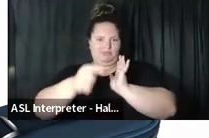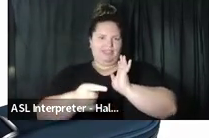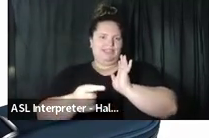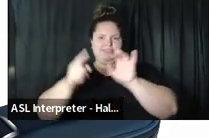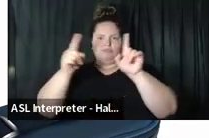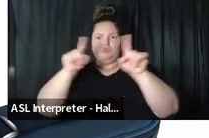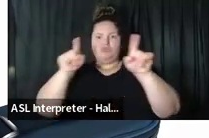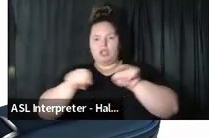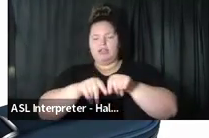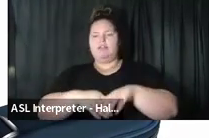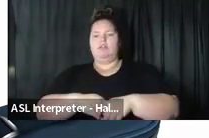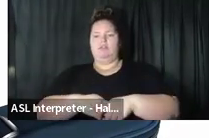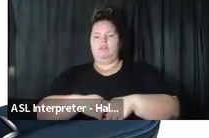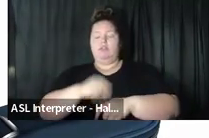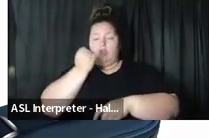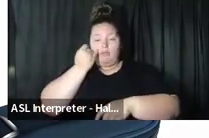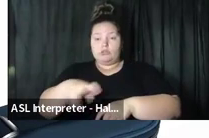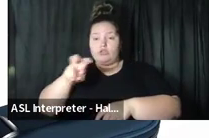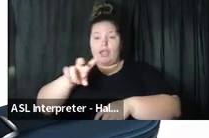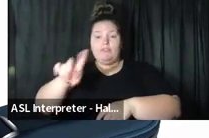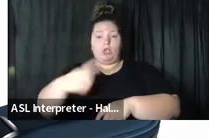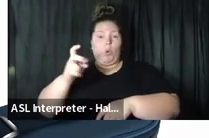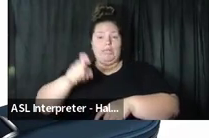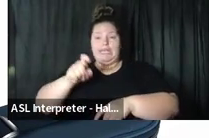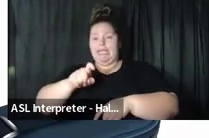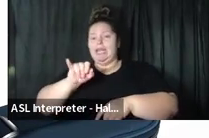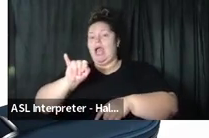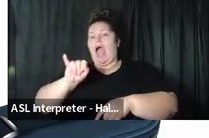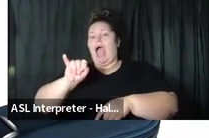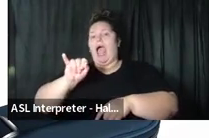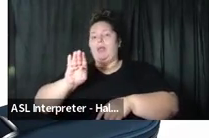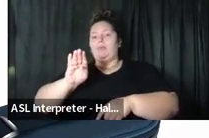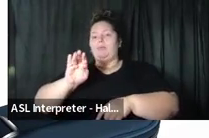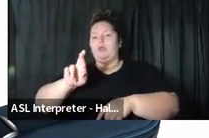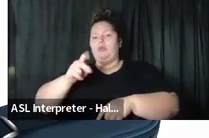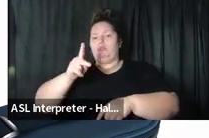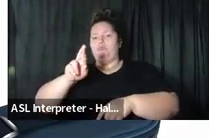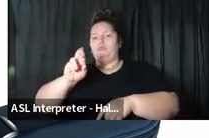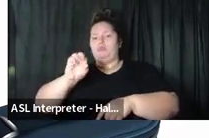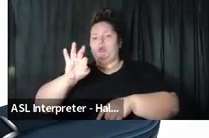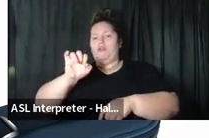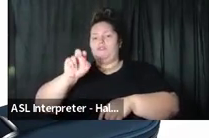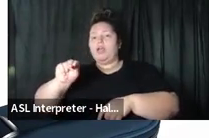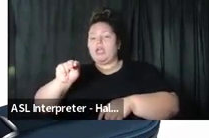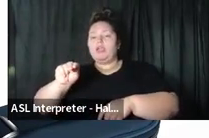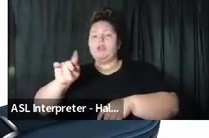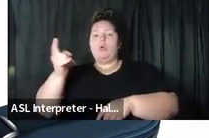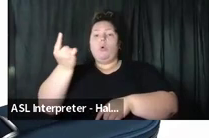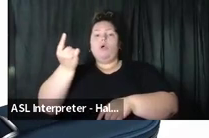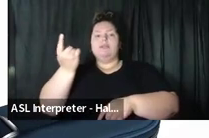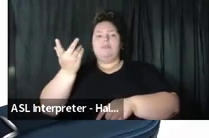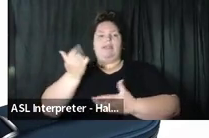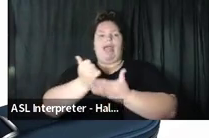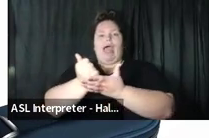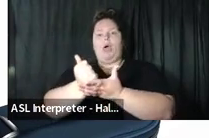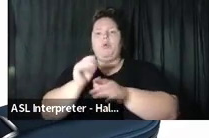If you're traveling and you just need access to things like ibuprofen or maybe something to help with motion